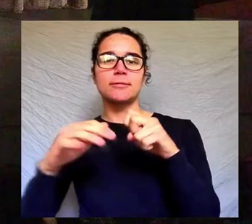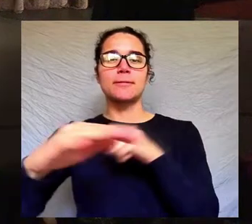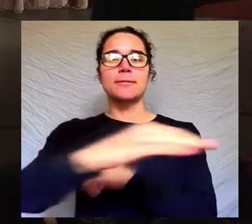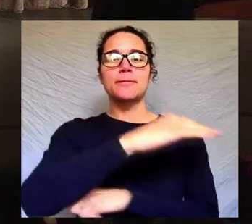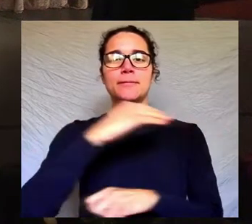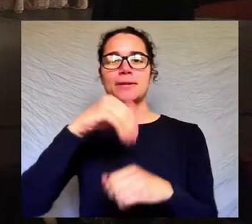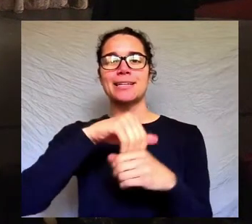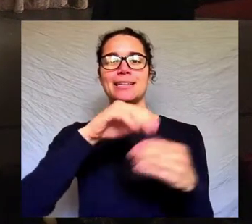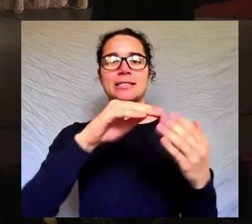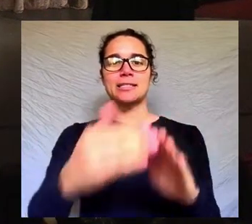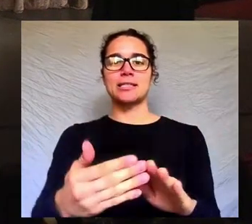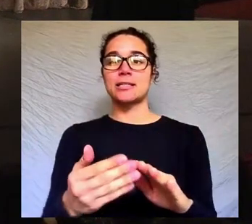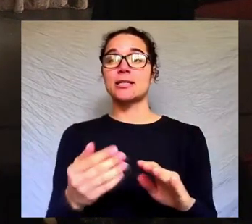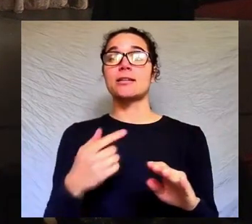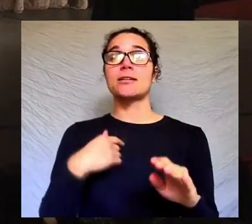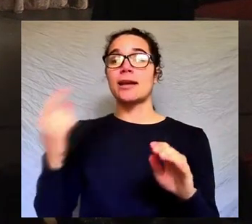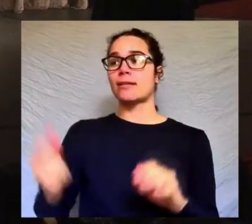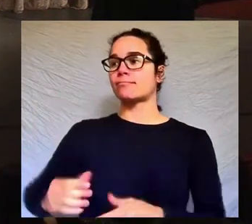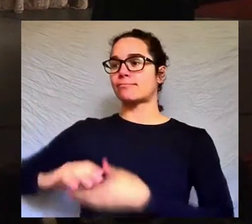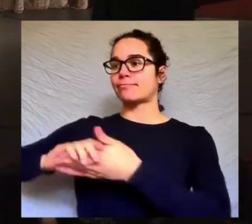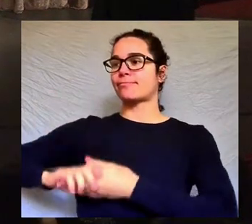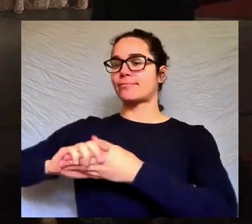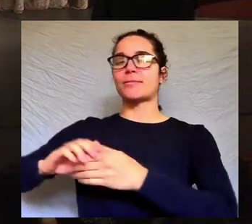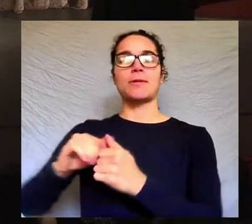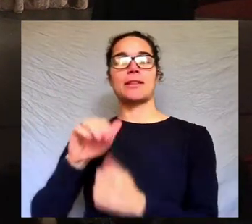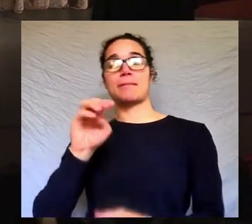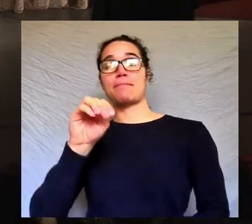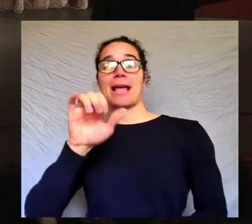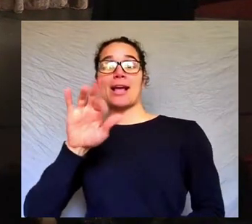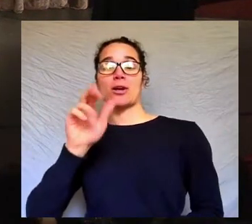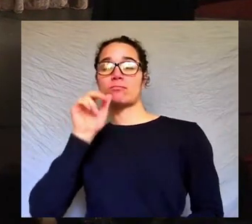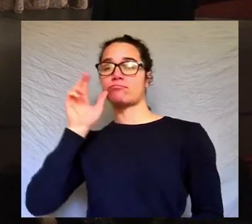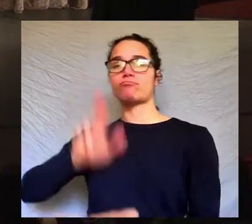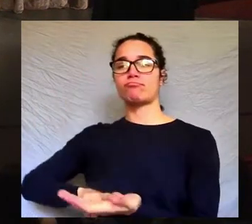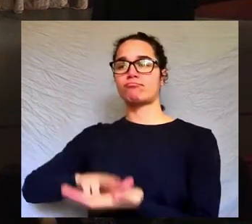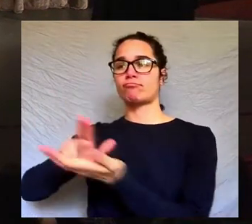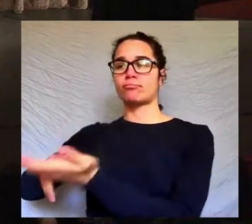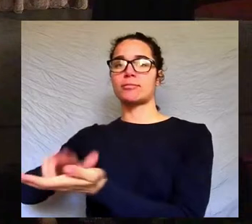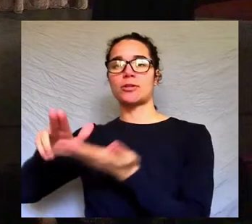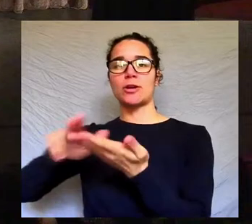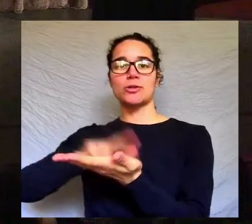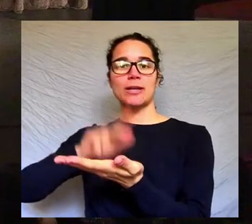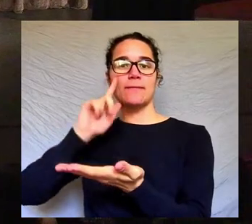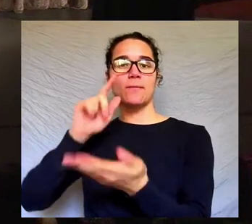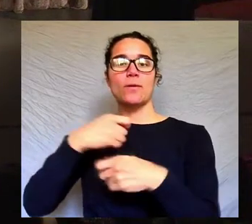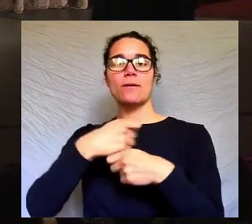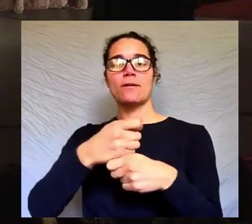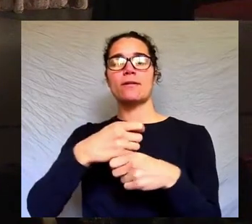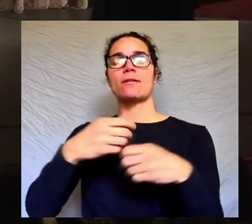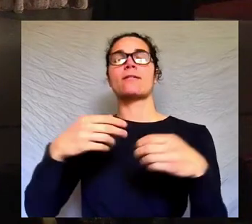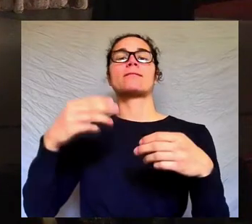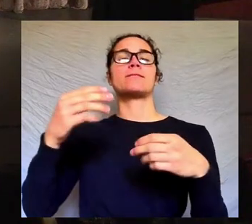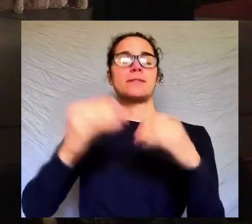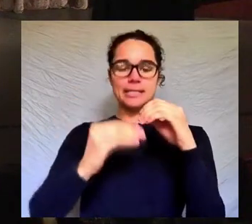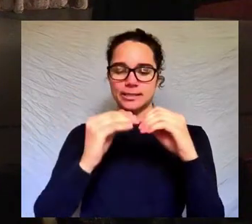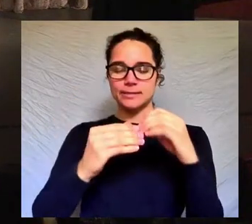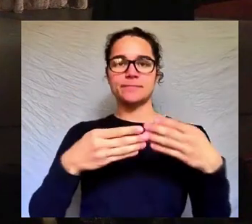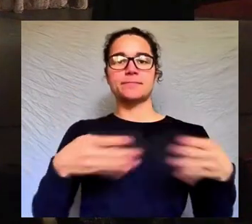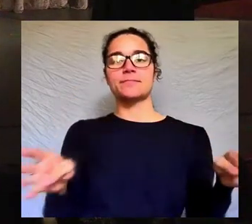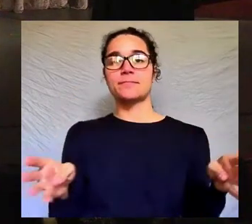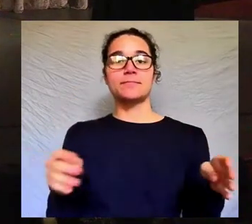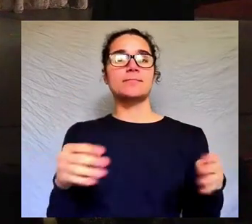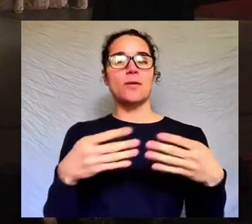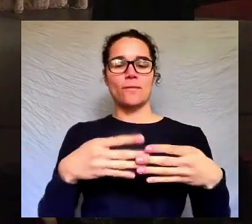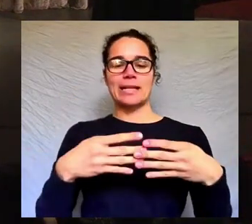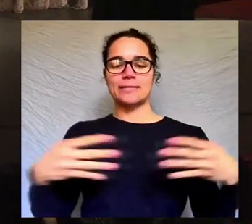them fix fences. We also have one of the great law schools in the nation, and I don't say that merely because I'm a law professor and